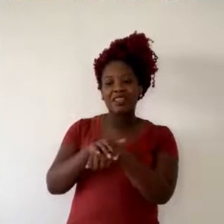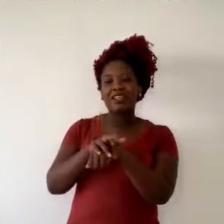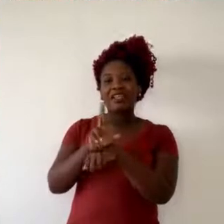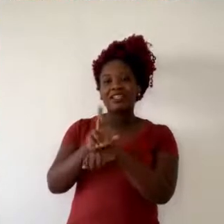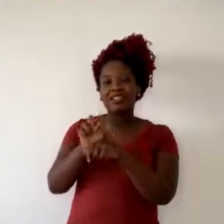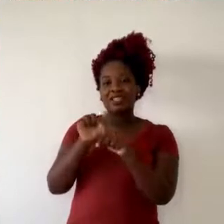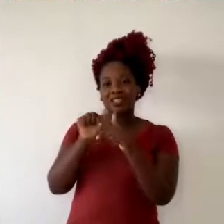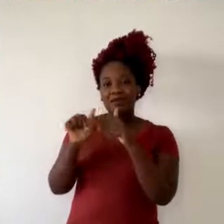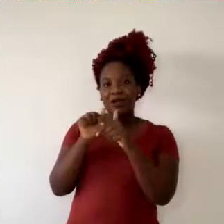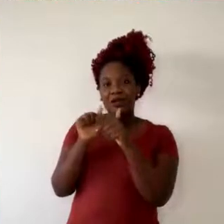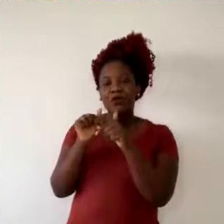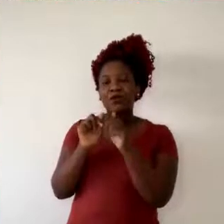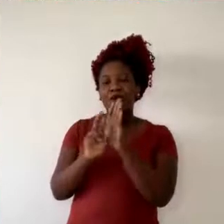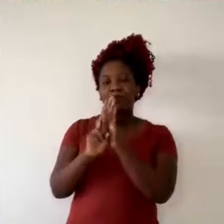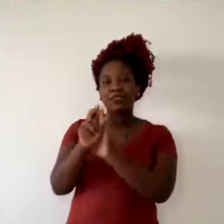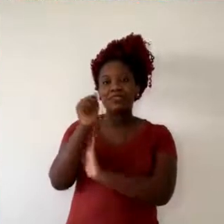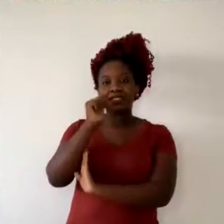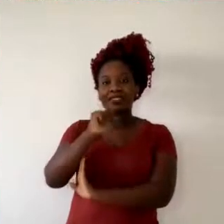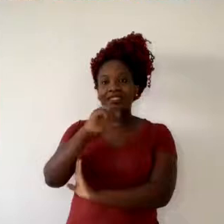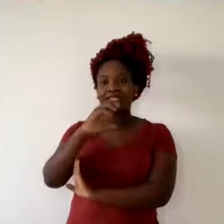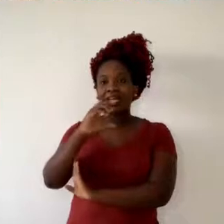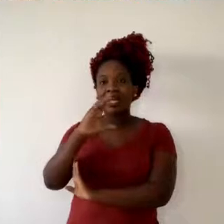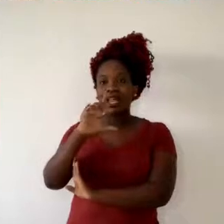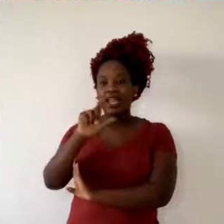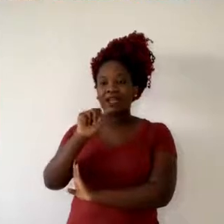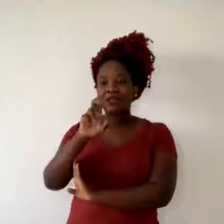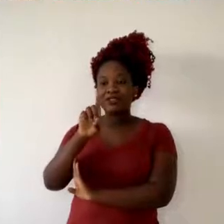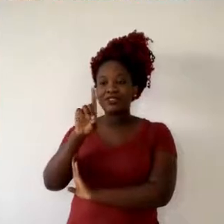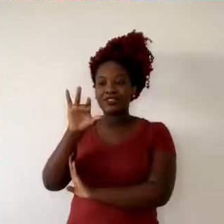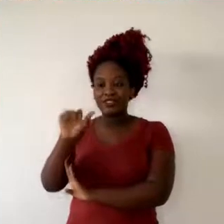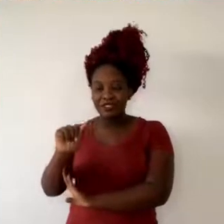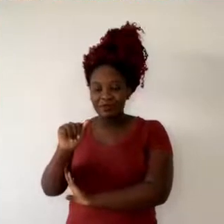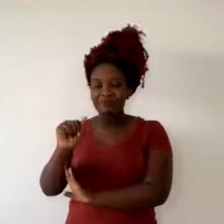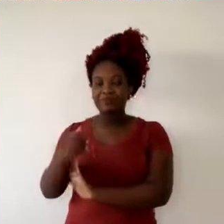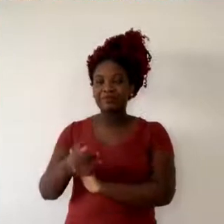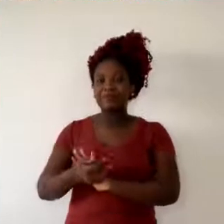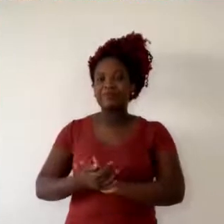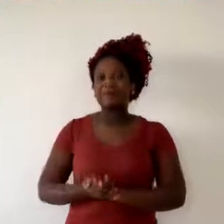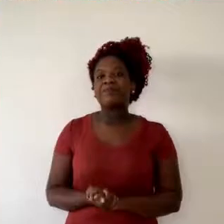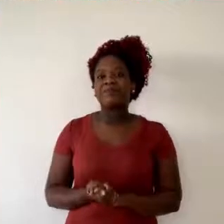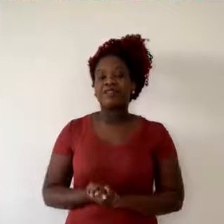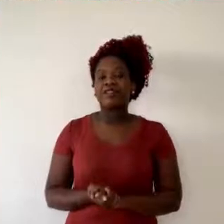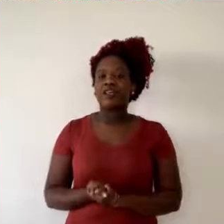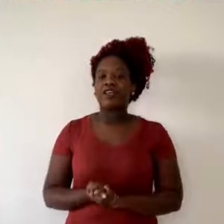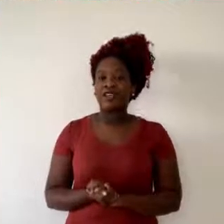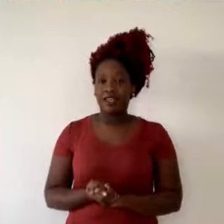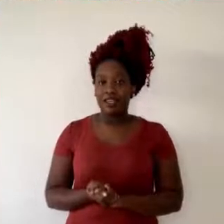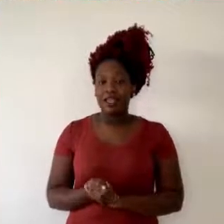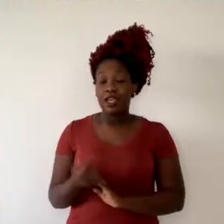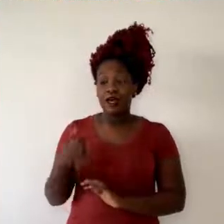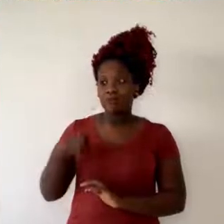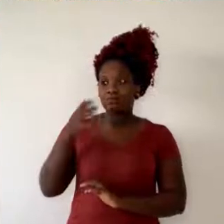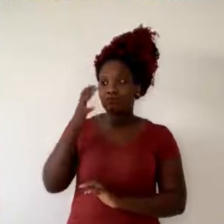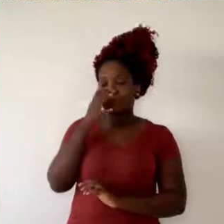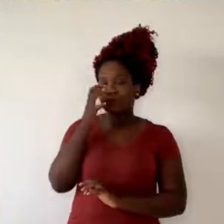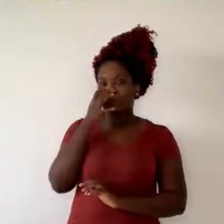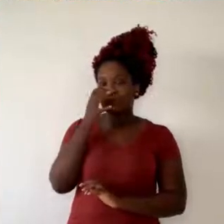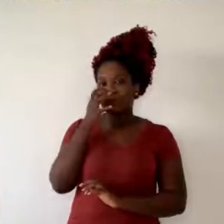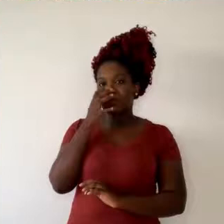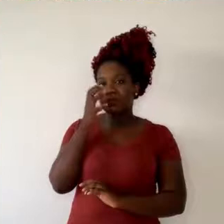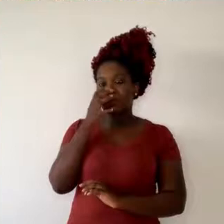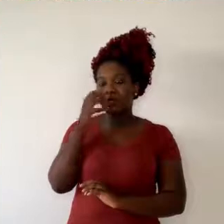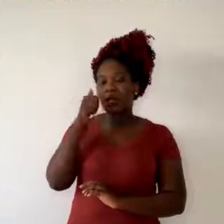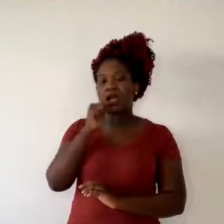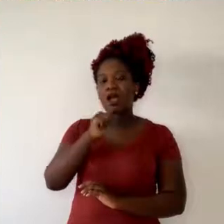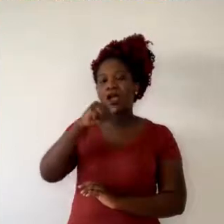has made this event possible. And with no further ado, I was listening